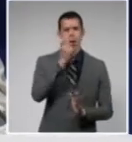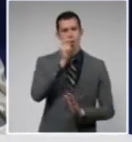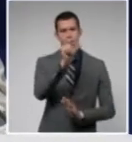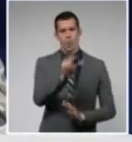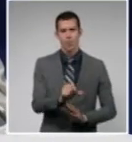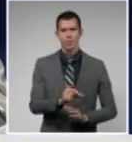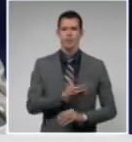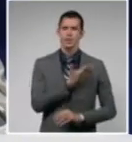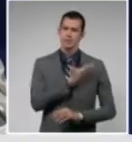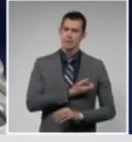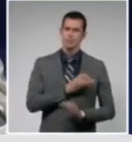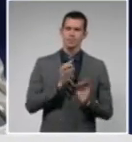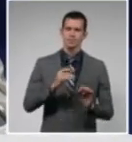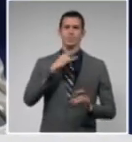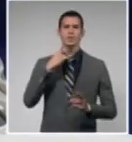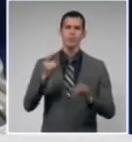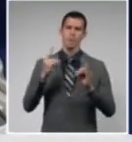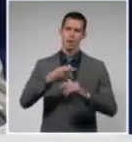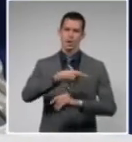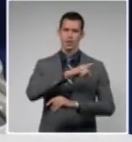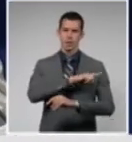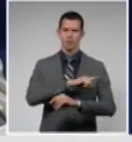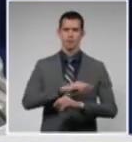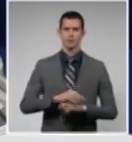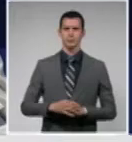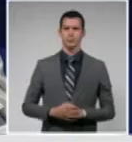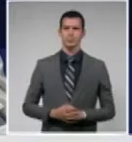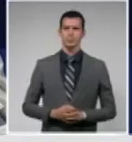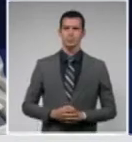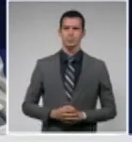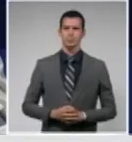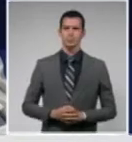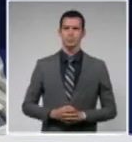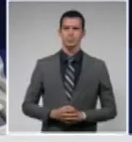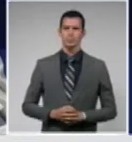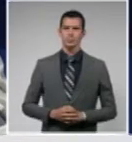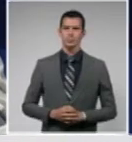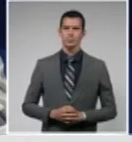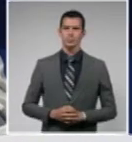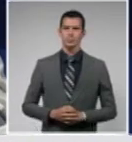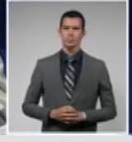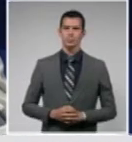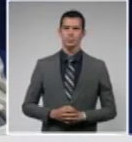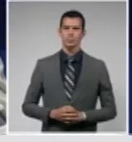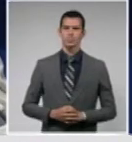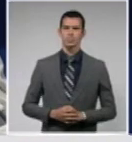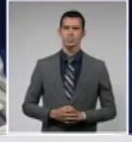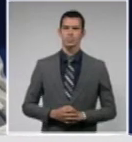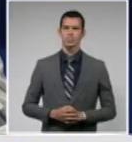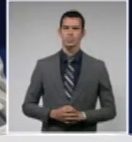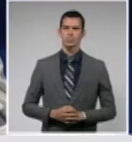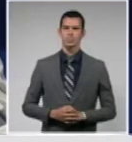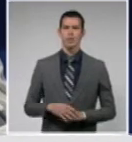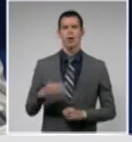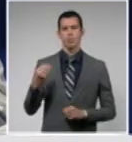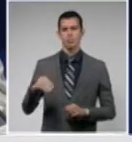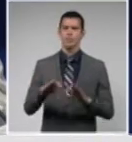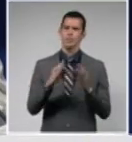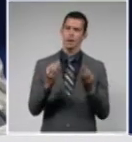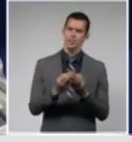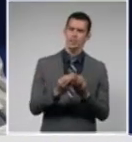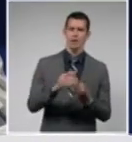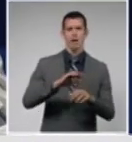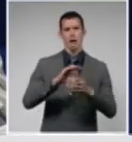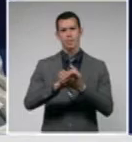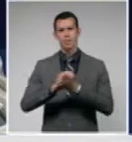do all we can to ensure that situations like this do not occur. But COVID-19 is a